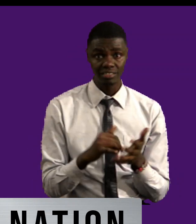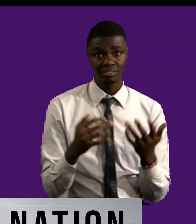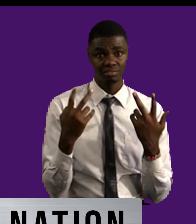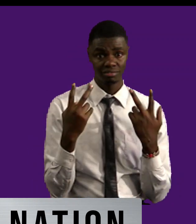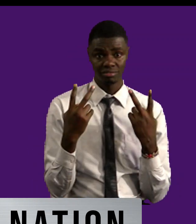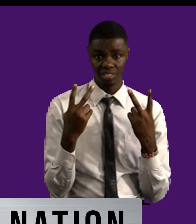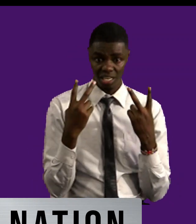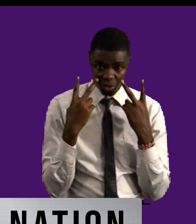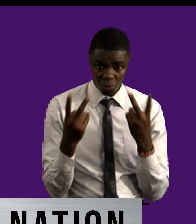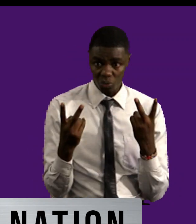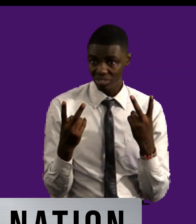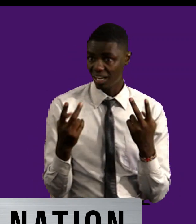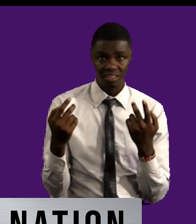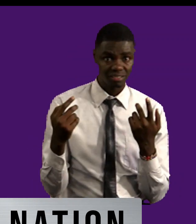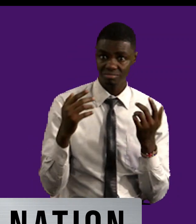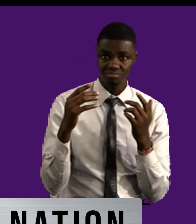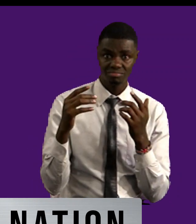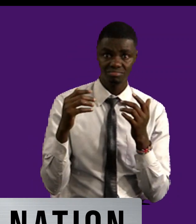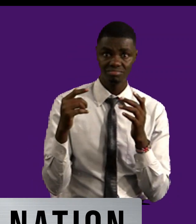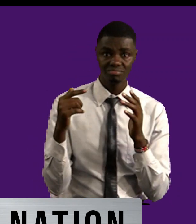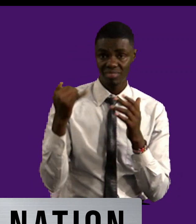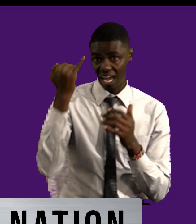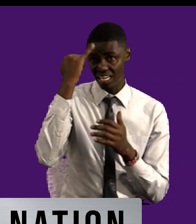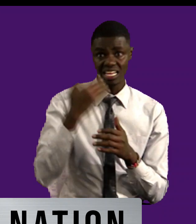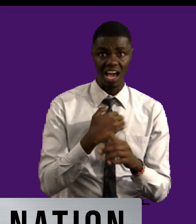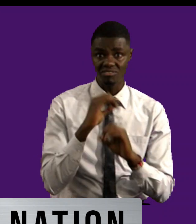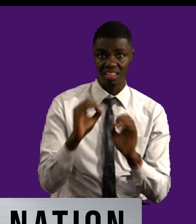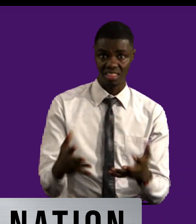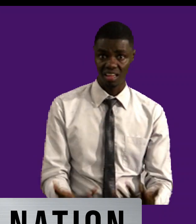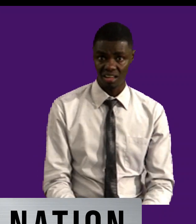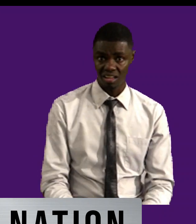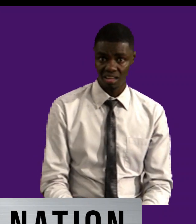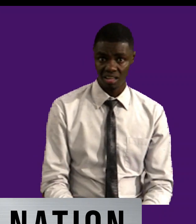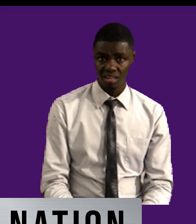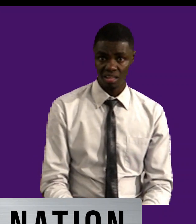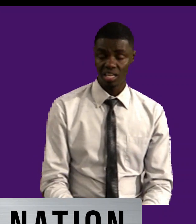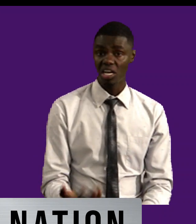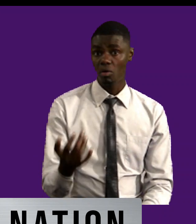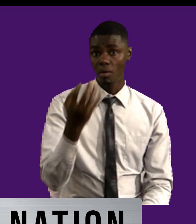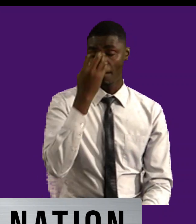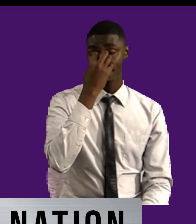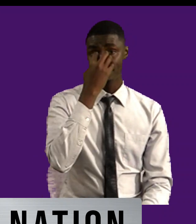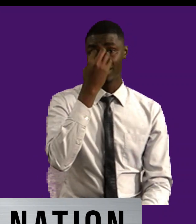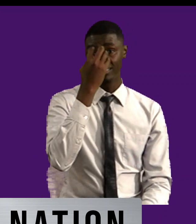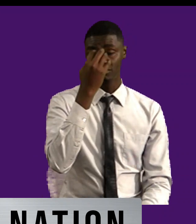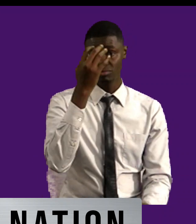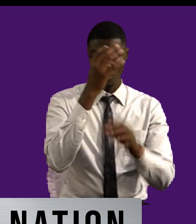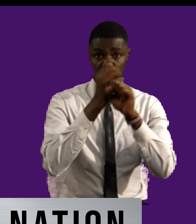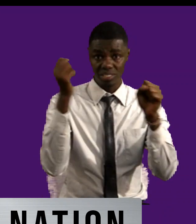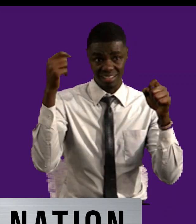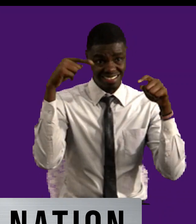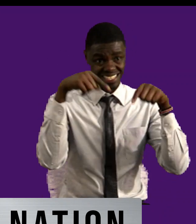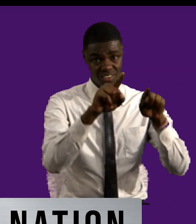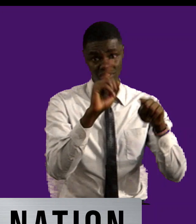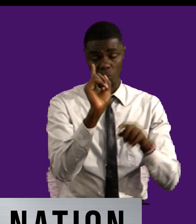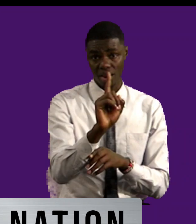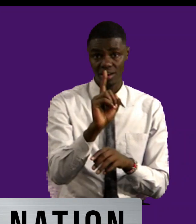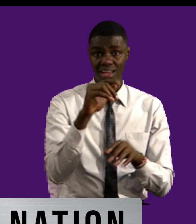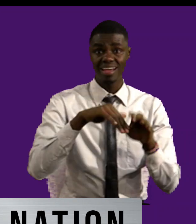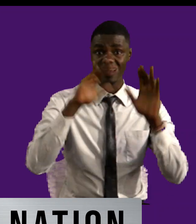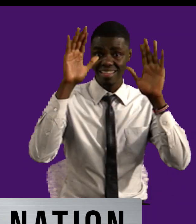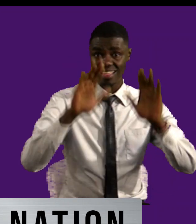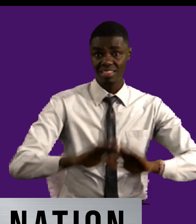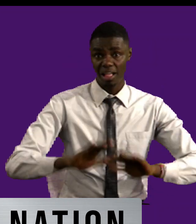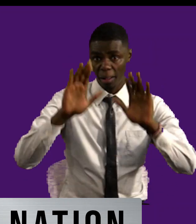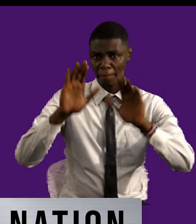looks clueless. Let me allude the president. He is the one during